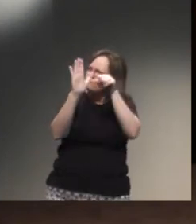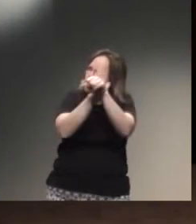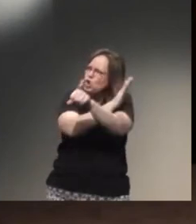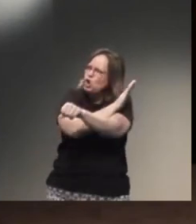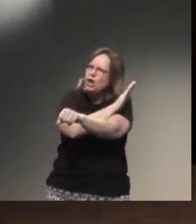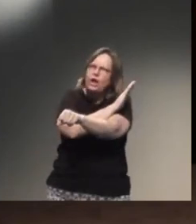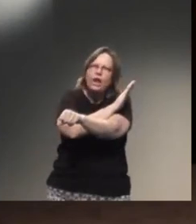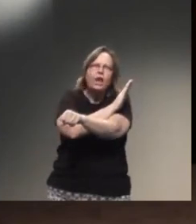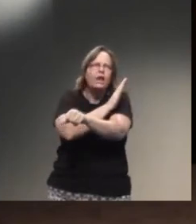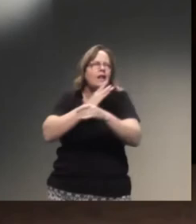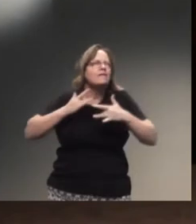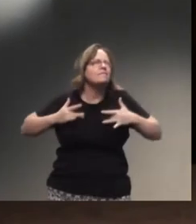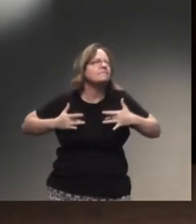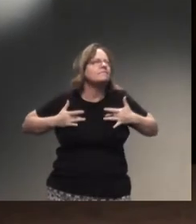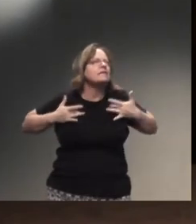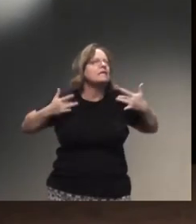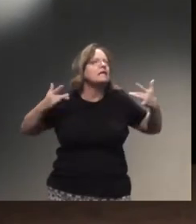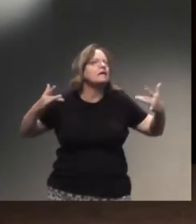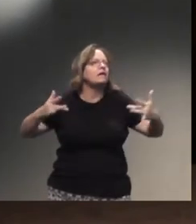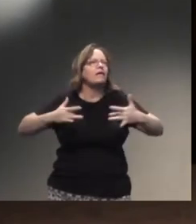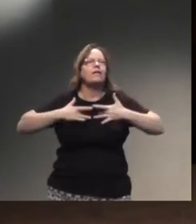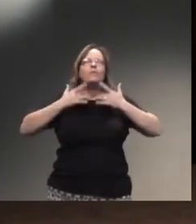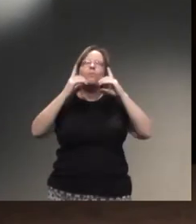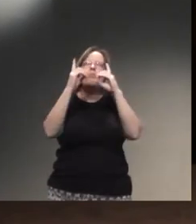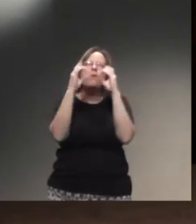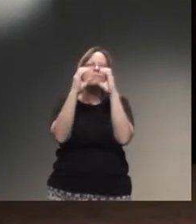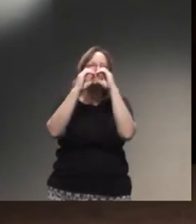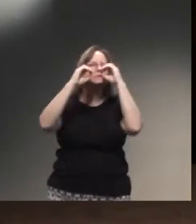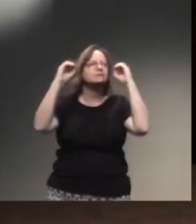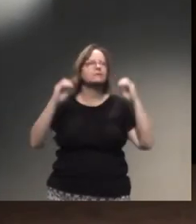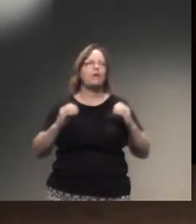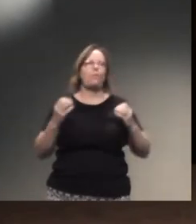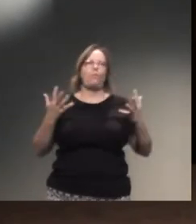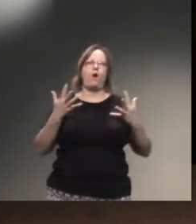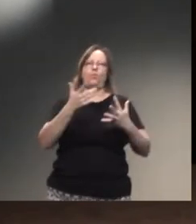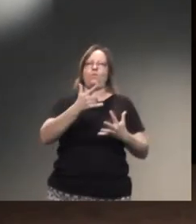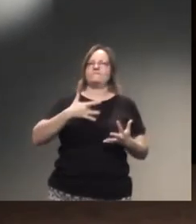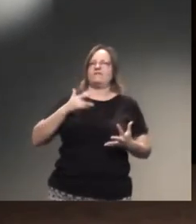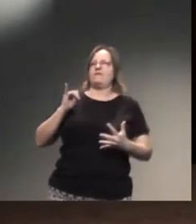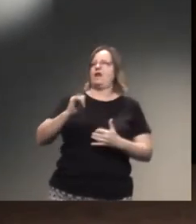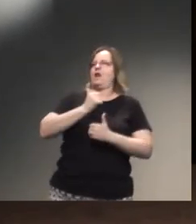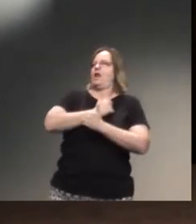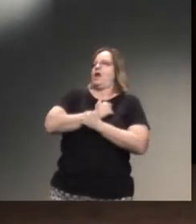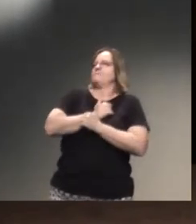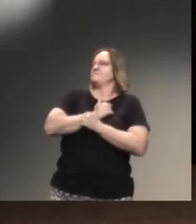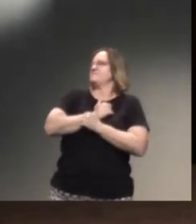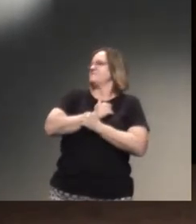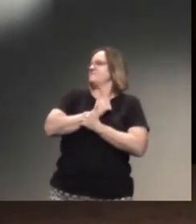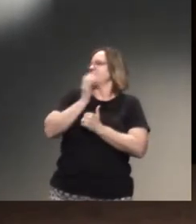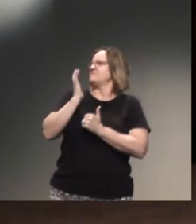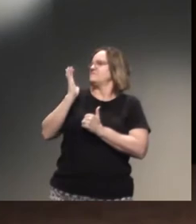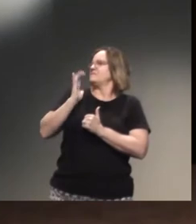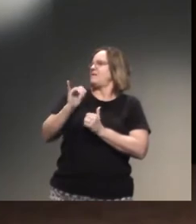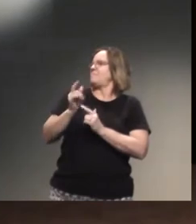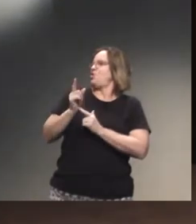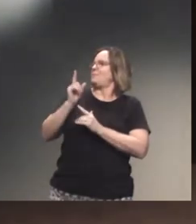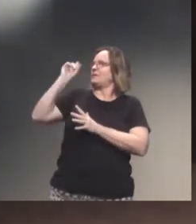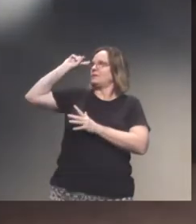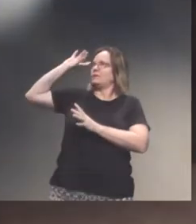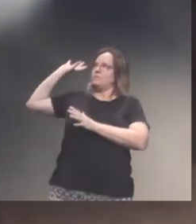that was present in that moment as we rest in the silence.